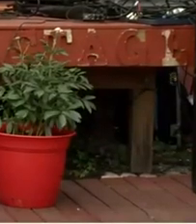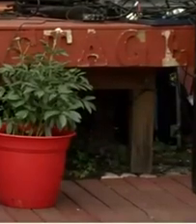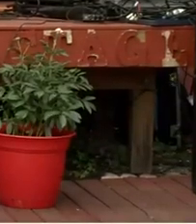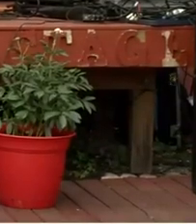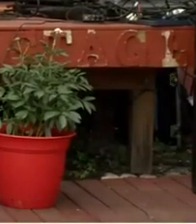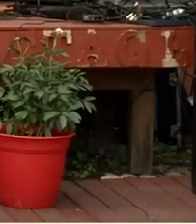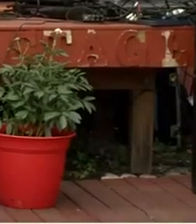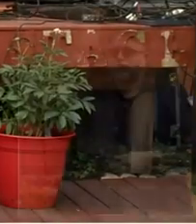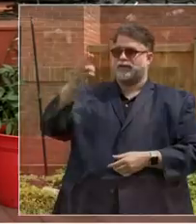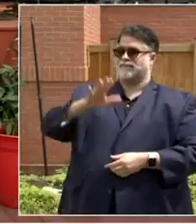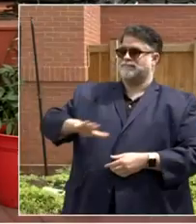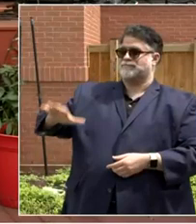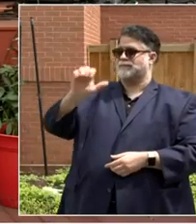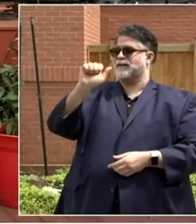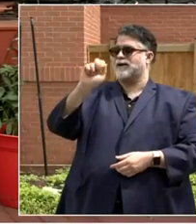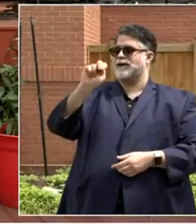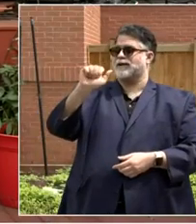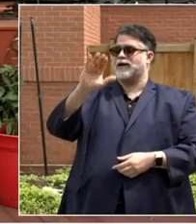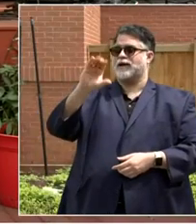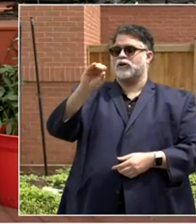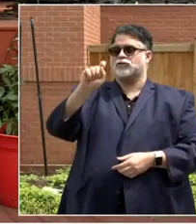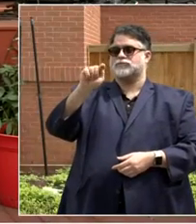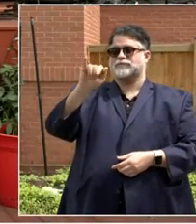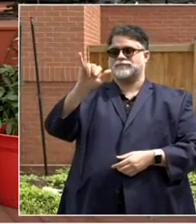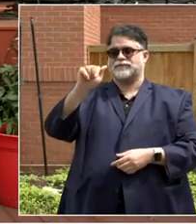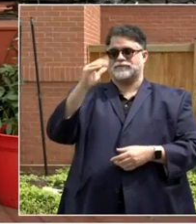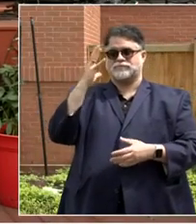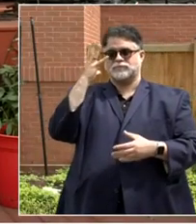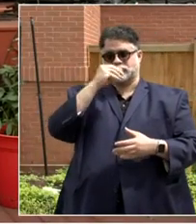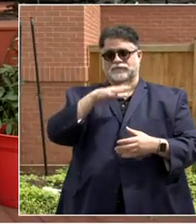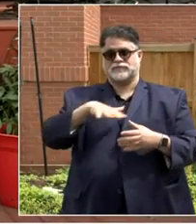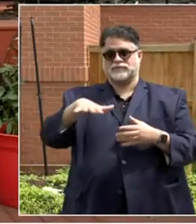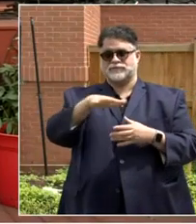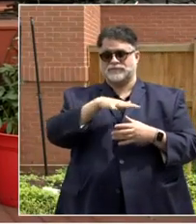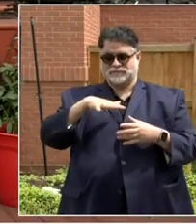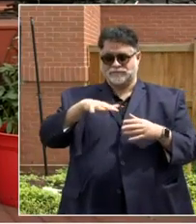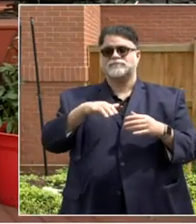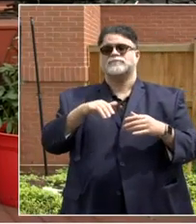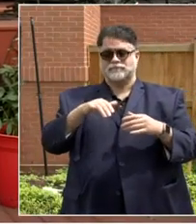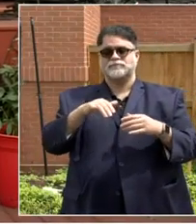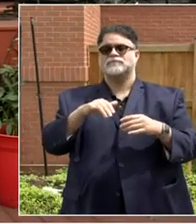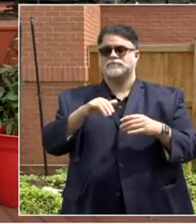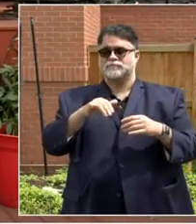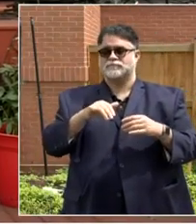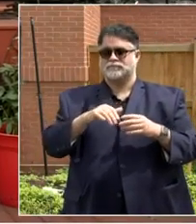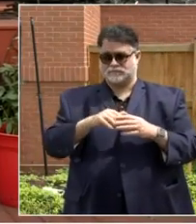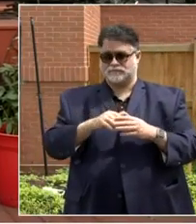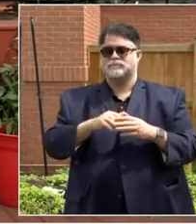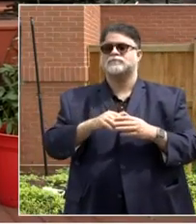Checker Enterprises, home of the Secret Garden and future home of the Go-Go Museum.